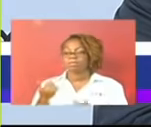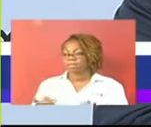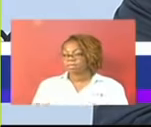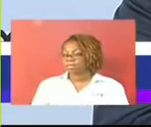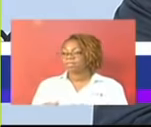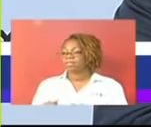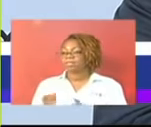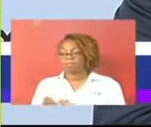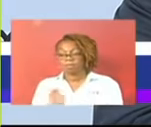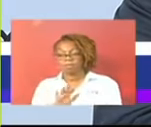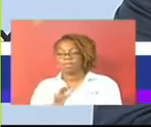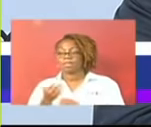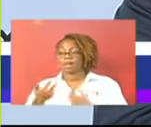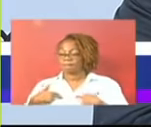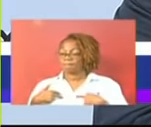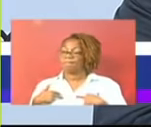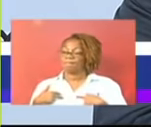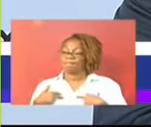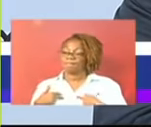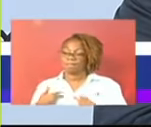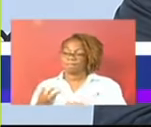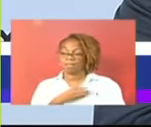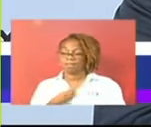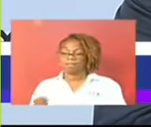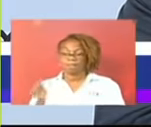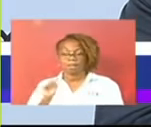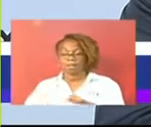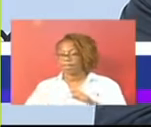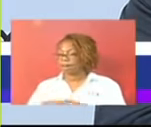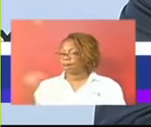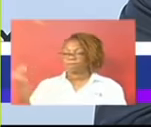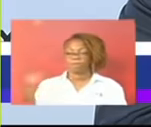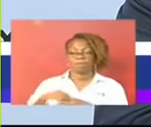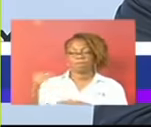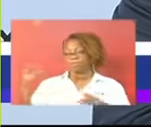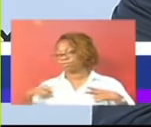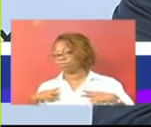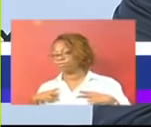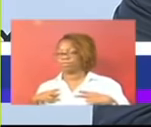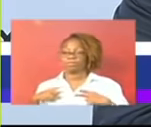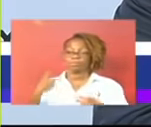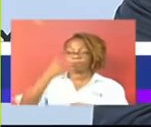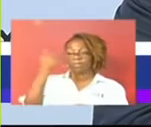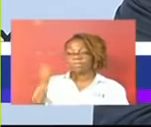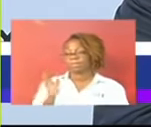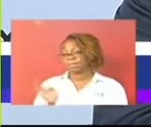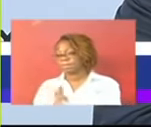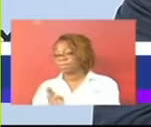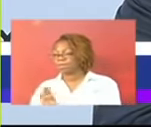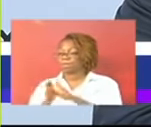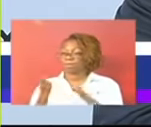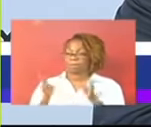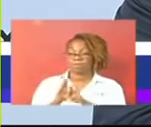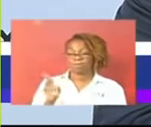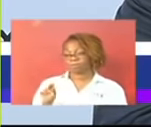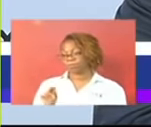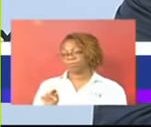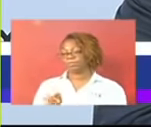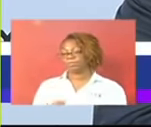population, and therefore we can't operate as life as usual when we start to move around again. Not just yet.